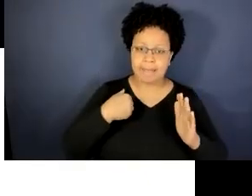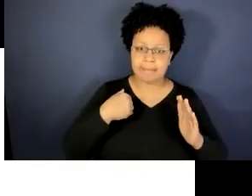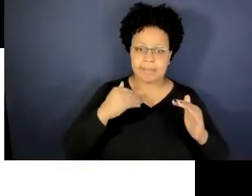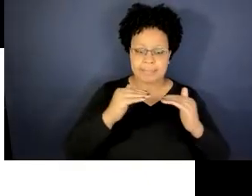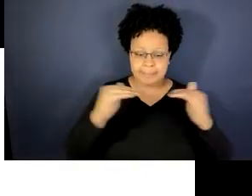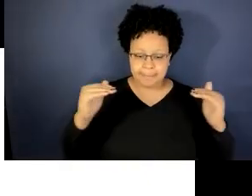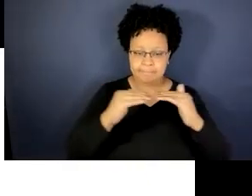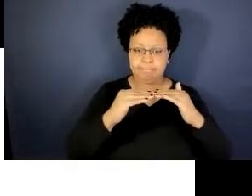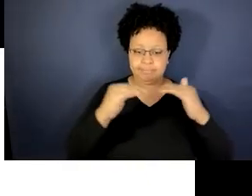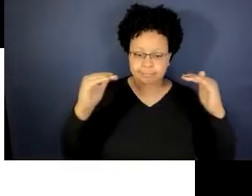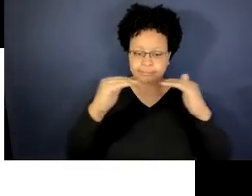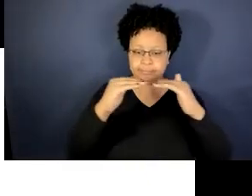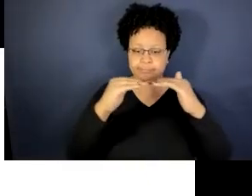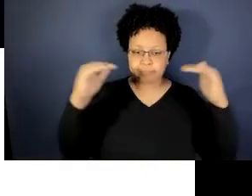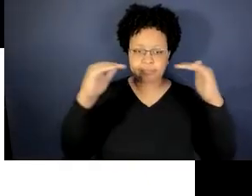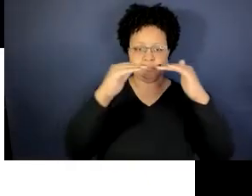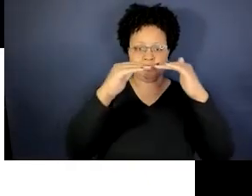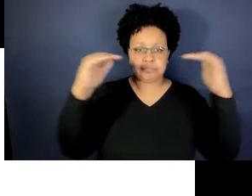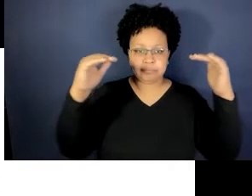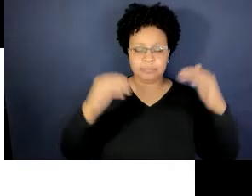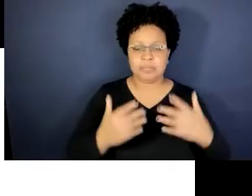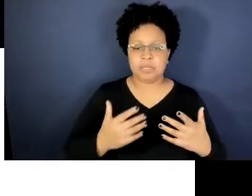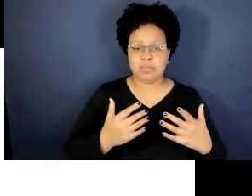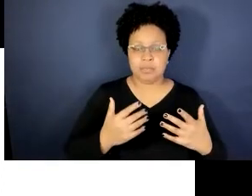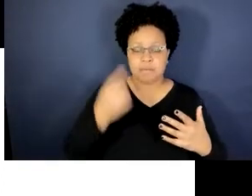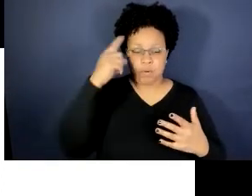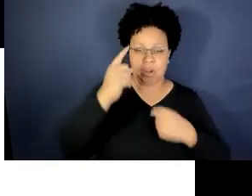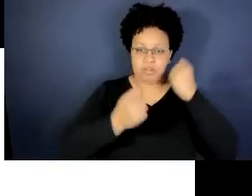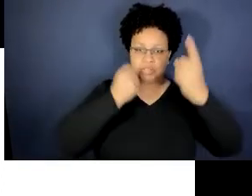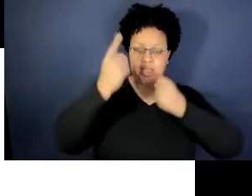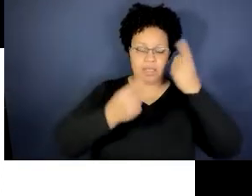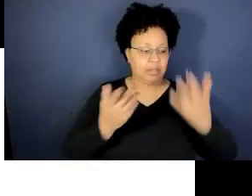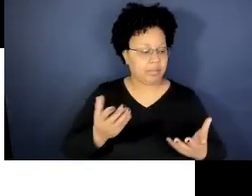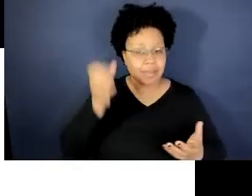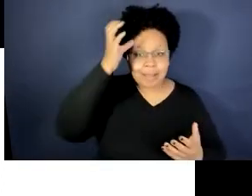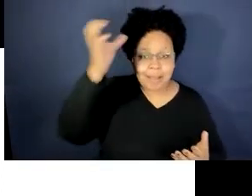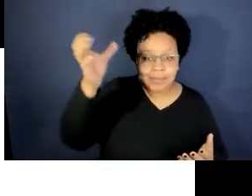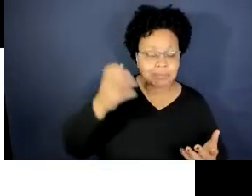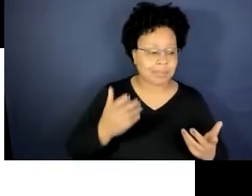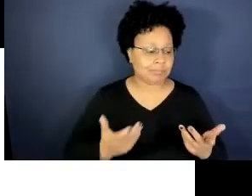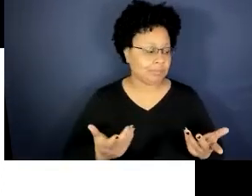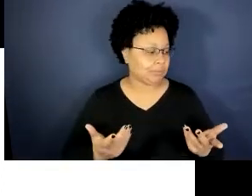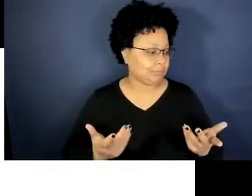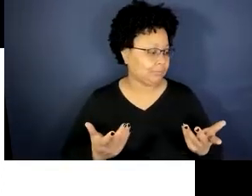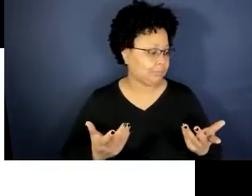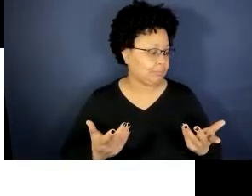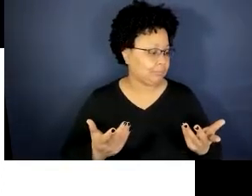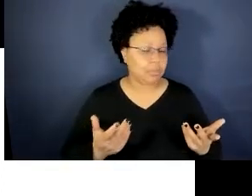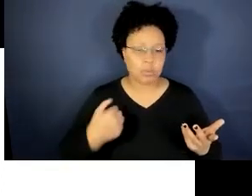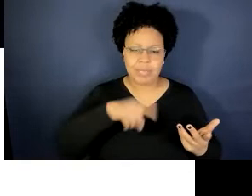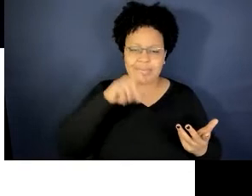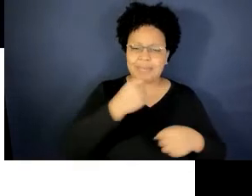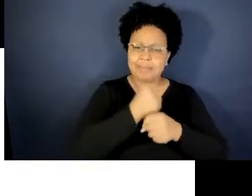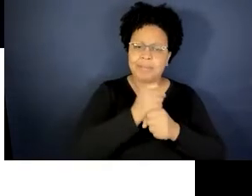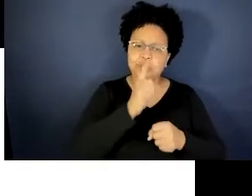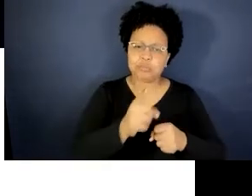to understand and to get concepts. And we need to do that. We need to make sure and